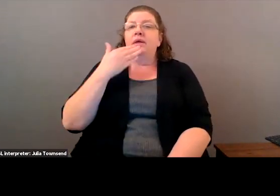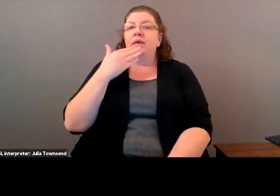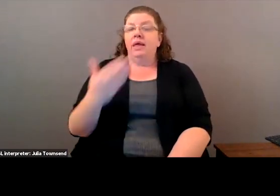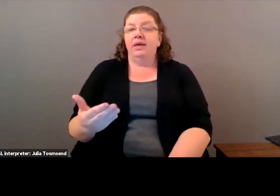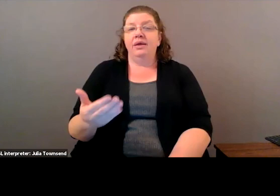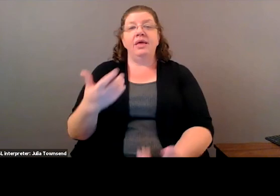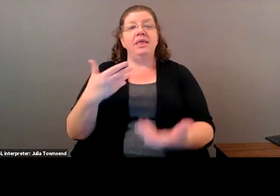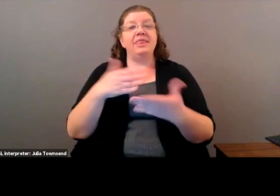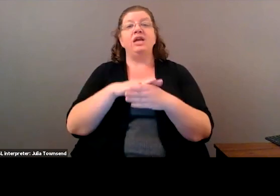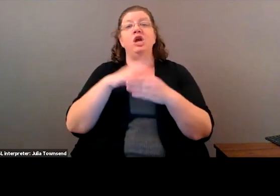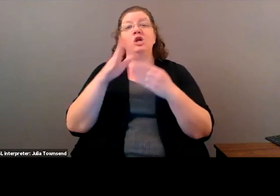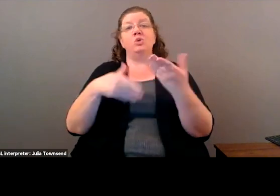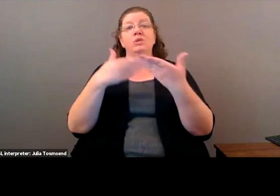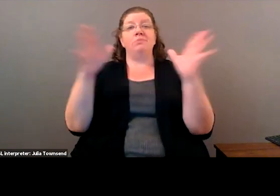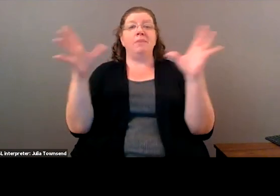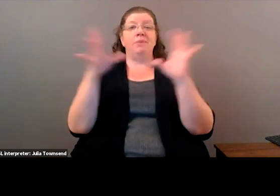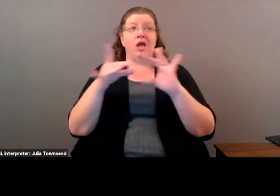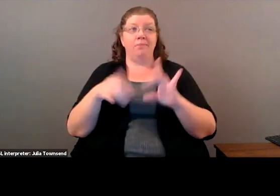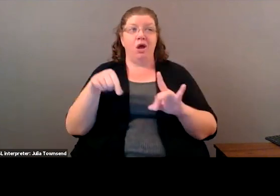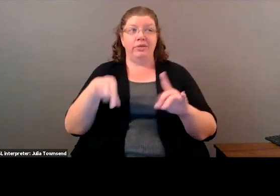public comment on this item.